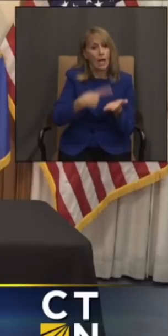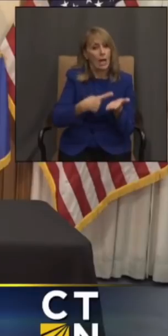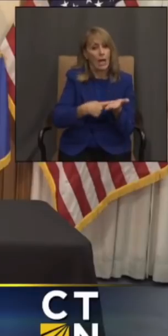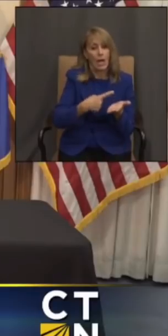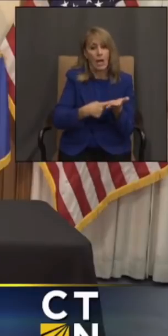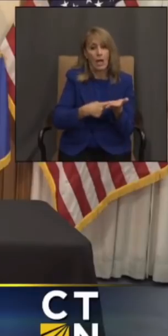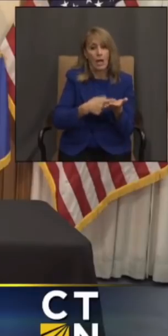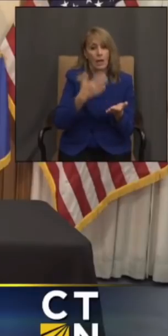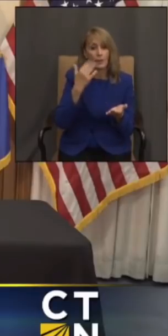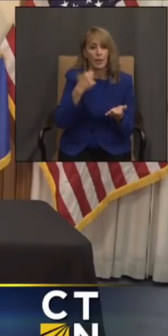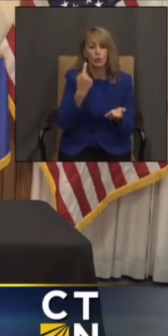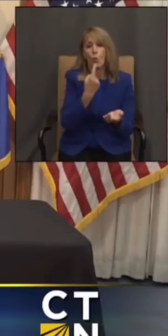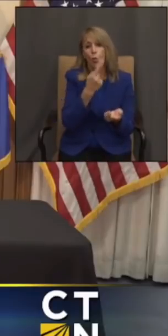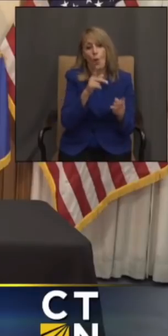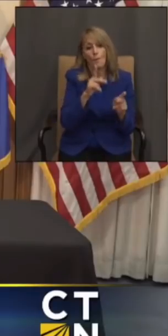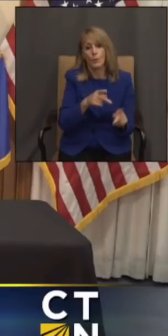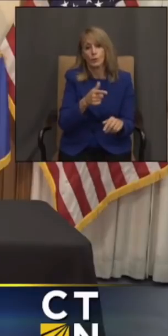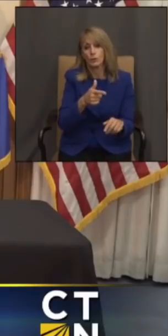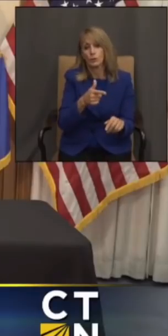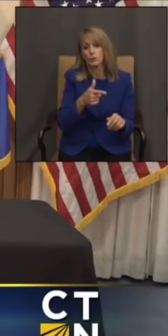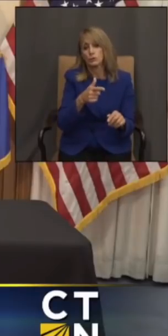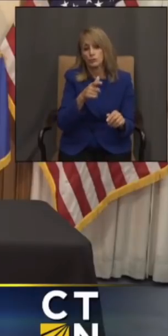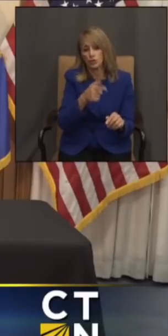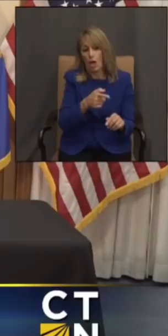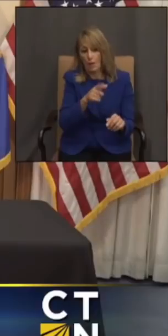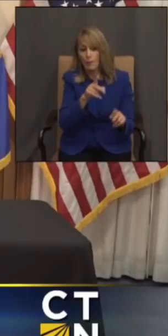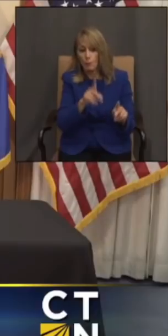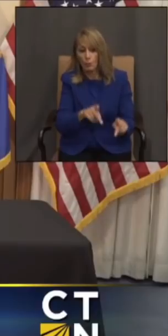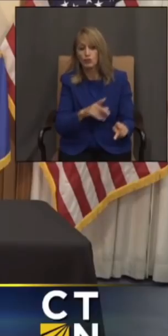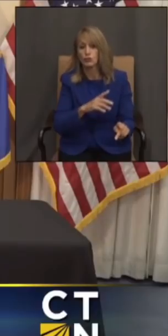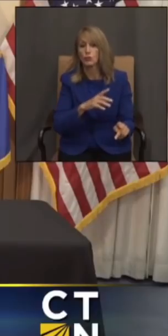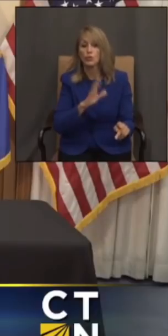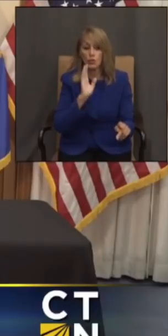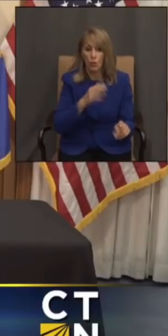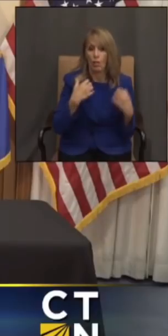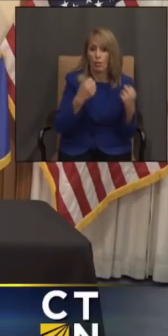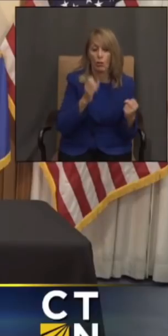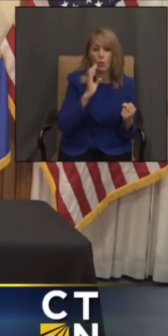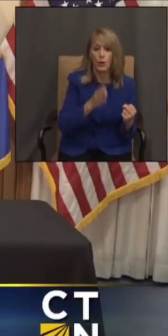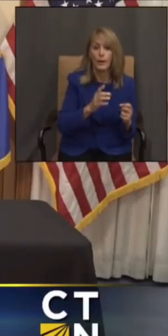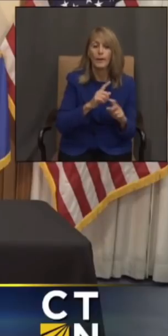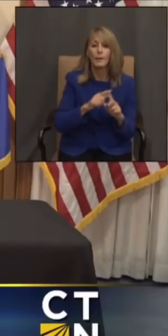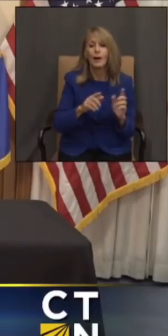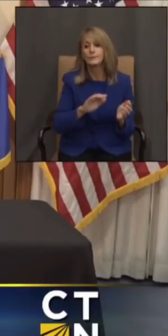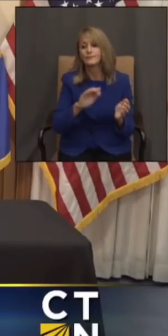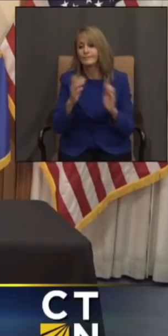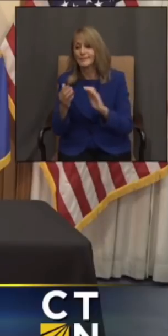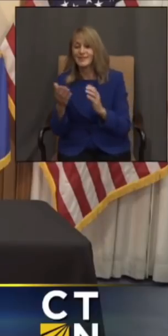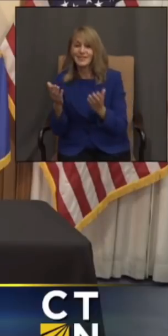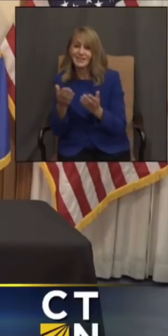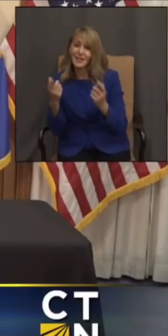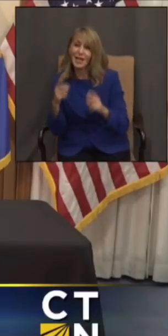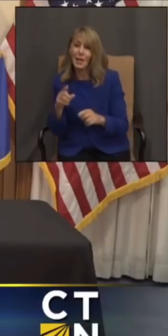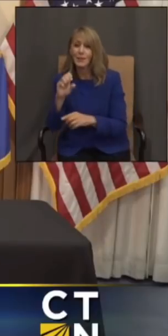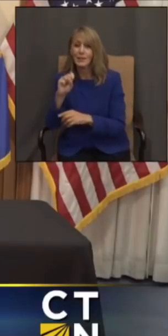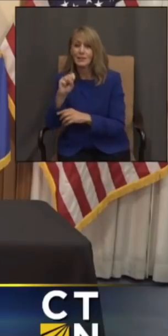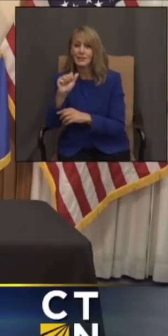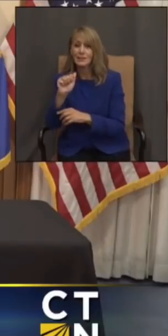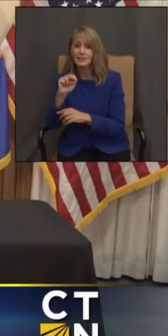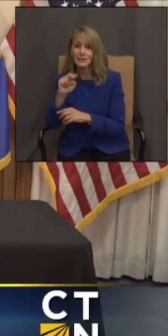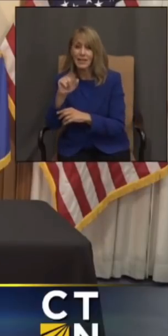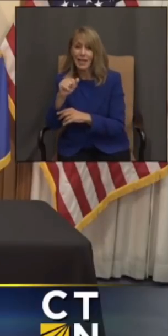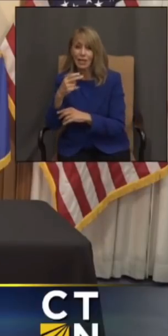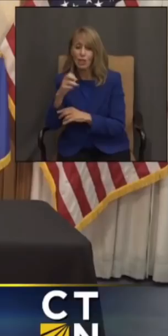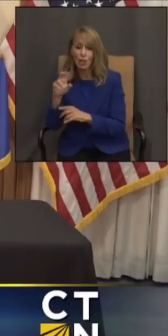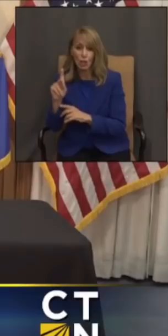just one person got shot and should be okay. But especially in the state of Sandy Hook, should people still be worried